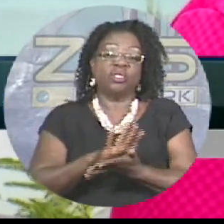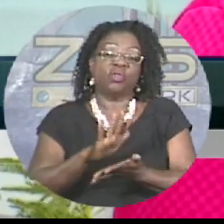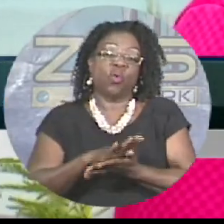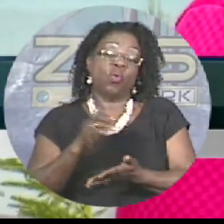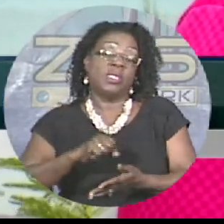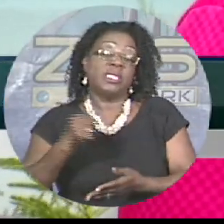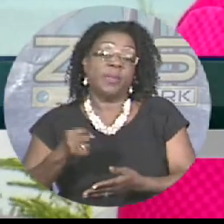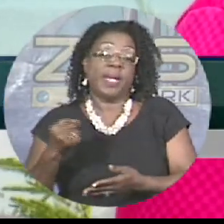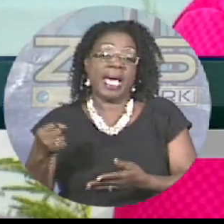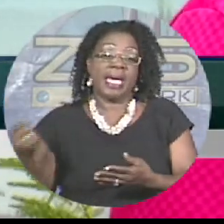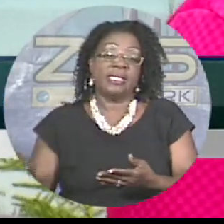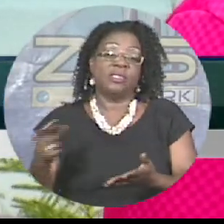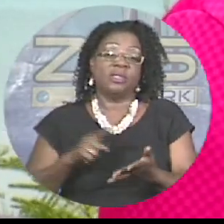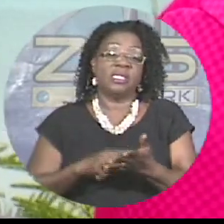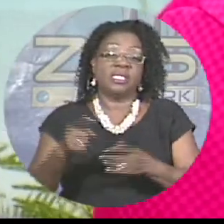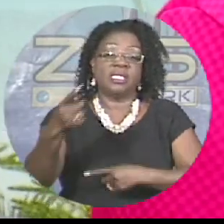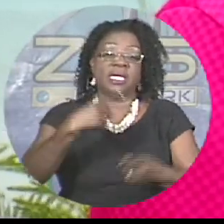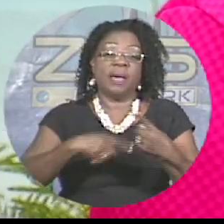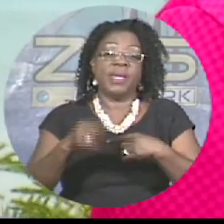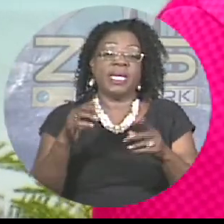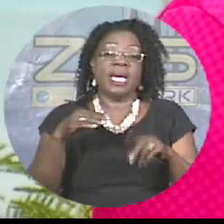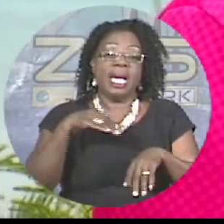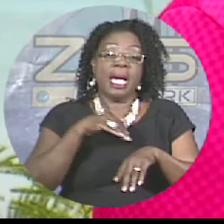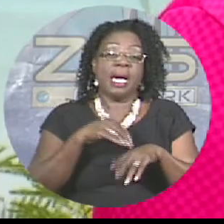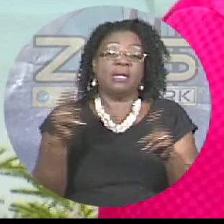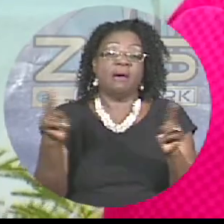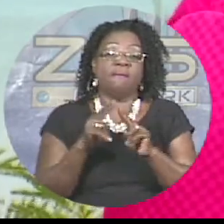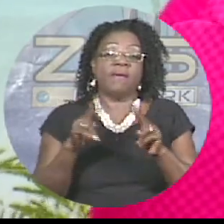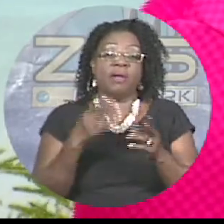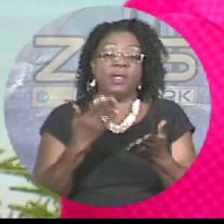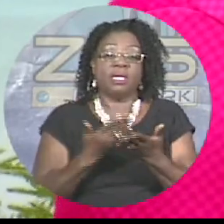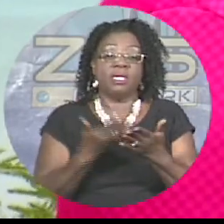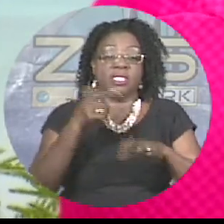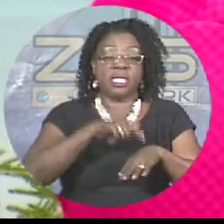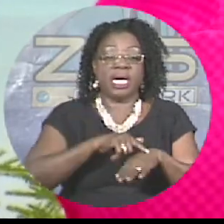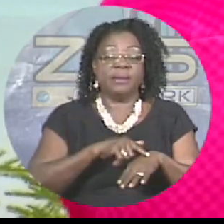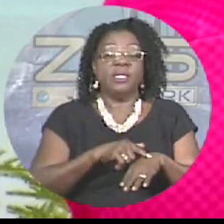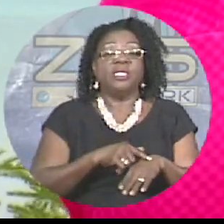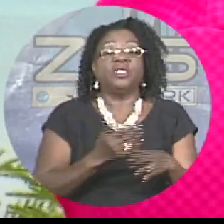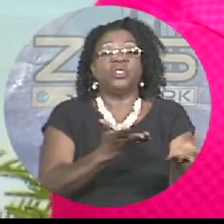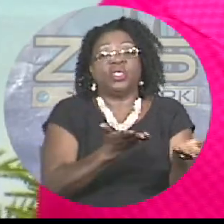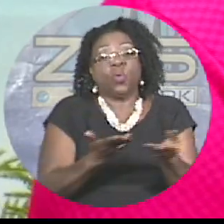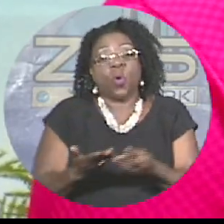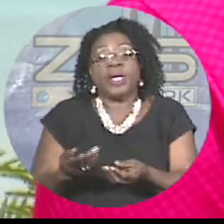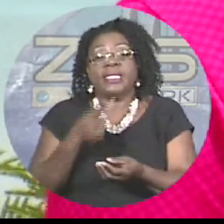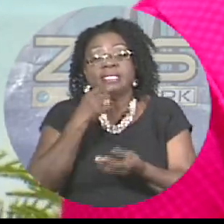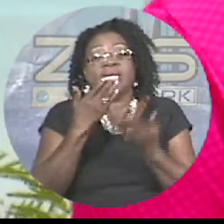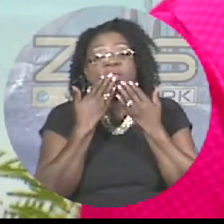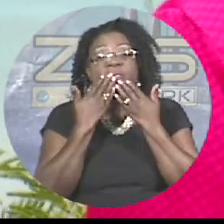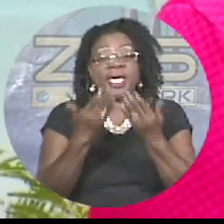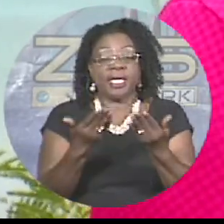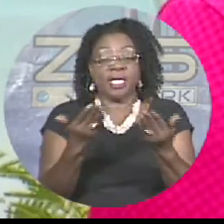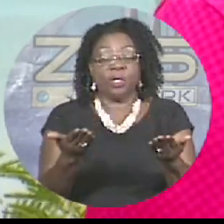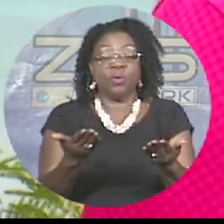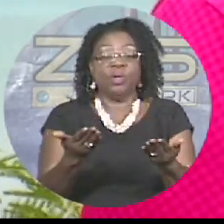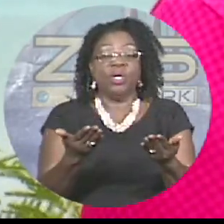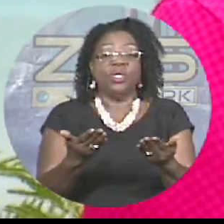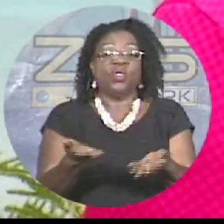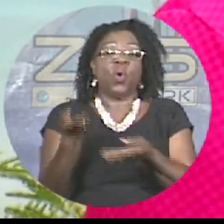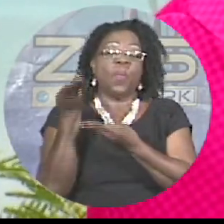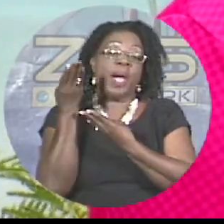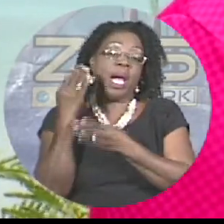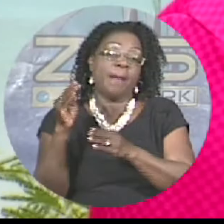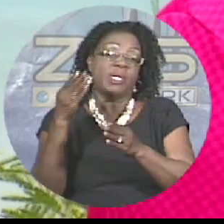is coming at a very good time. And so I'd just like to say thank you to Bahamas Striping on behalf of the Rotary Club